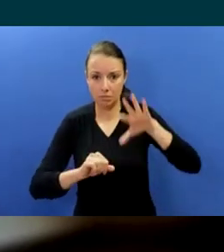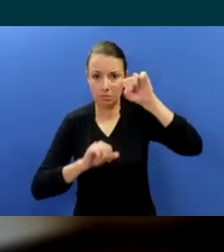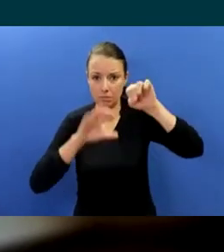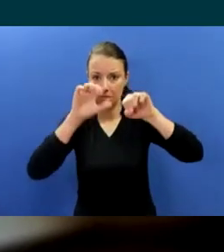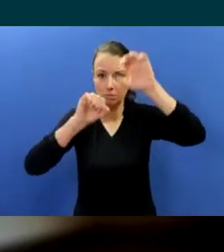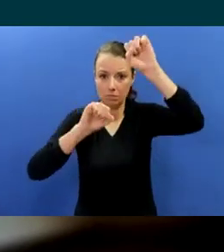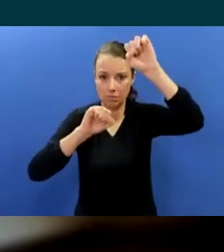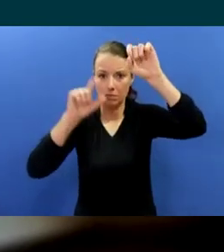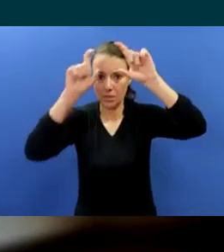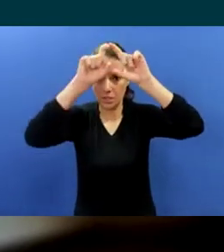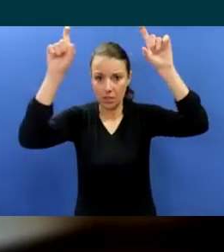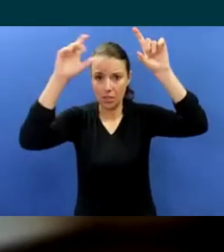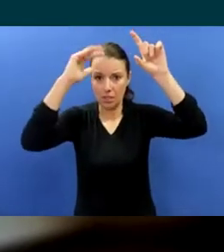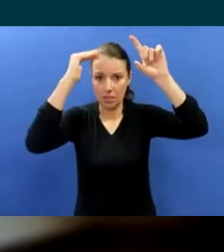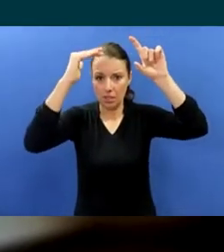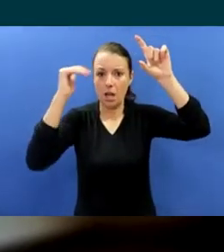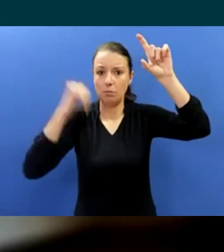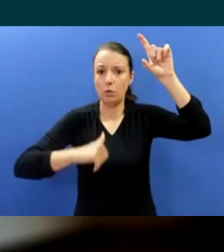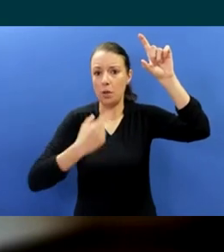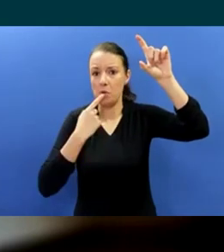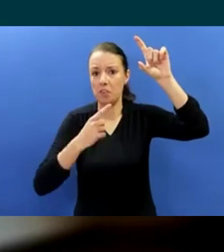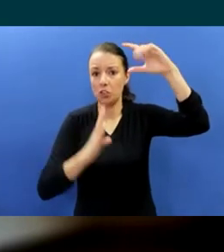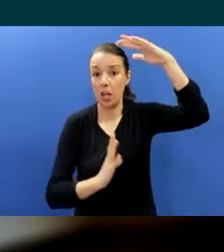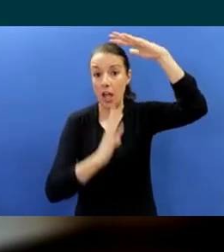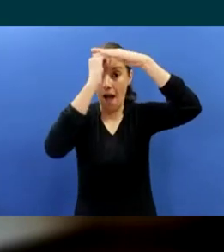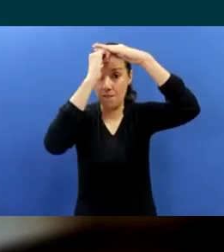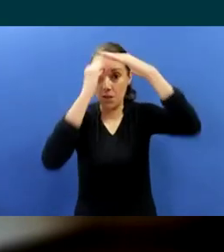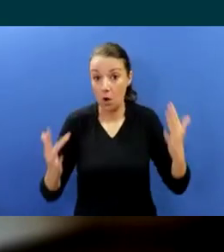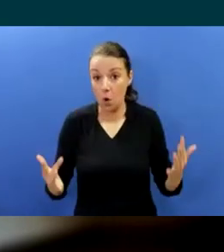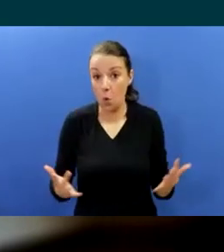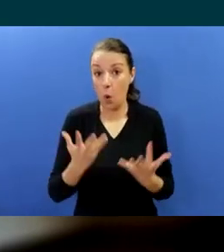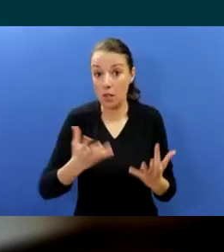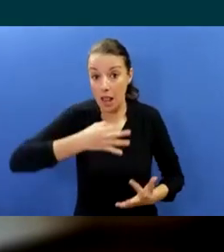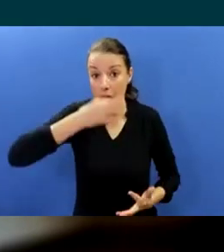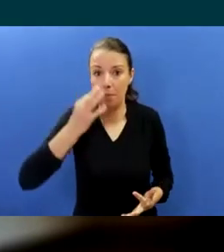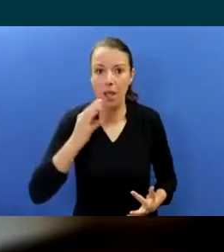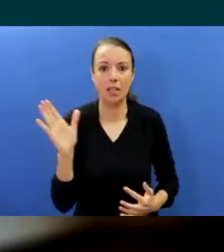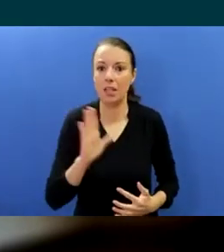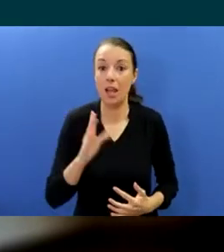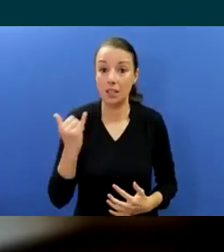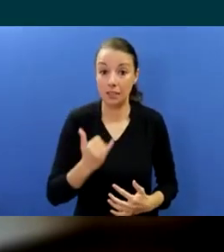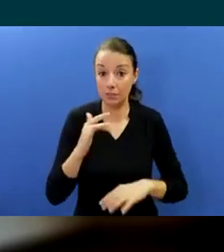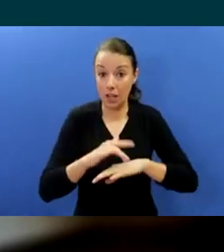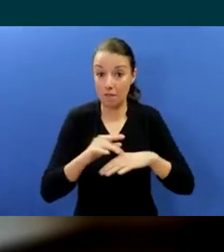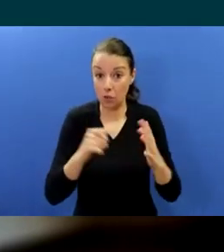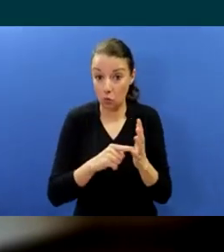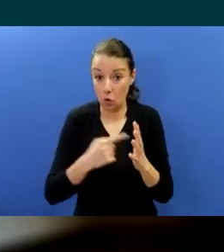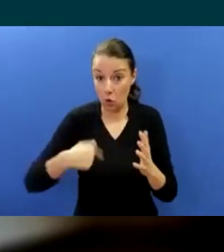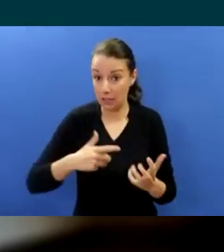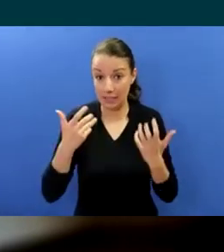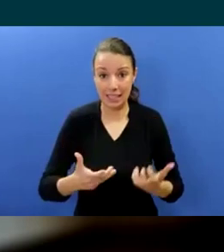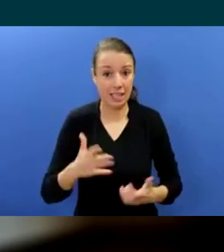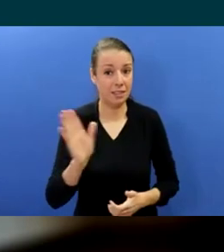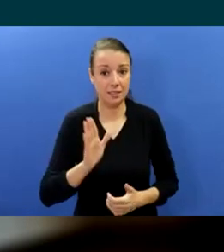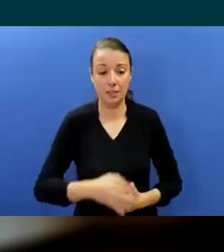propose you is this other kind of more simple and less normative approach to say,